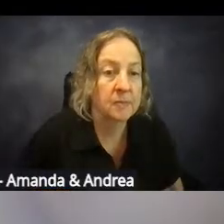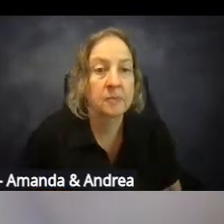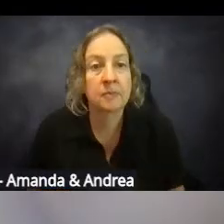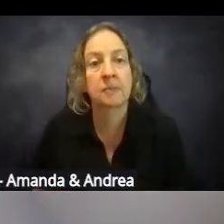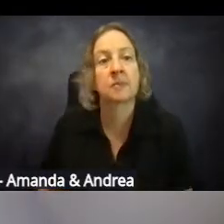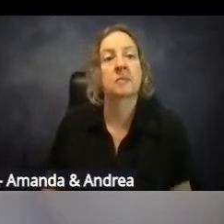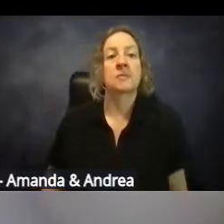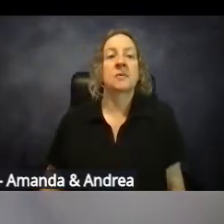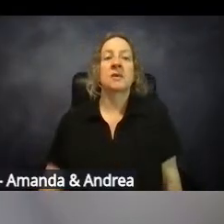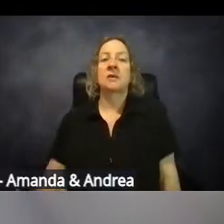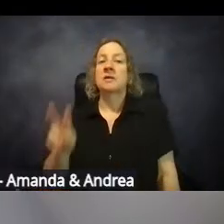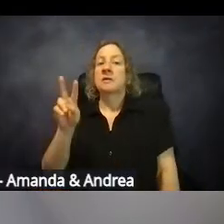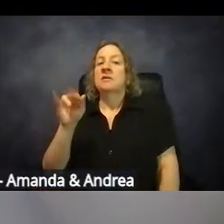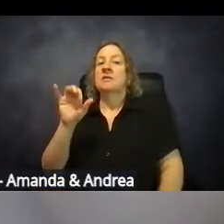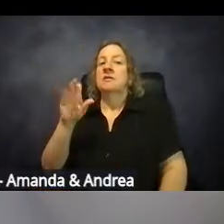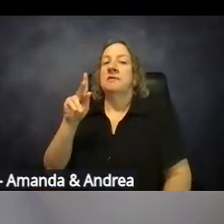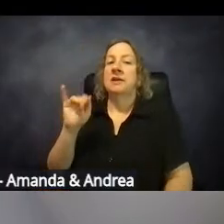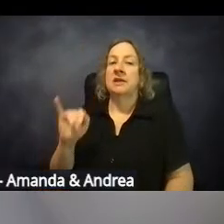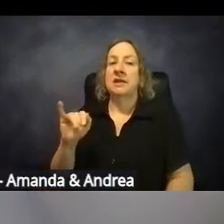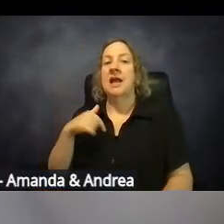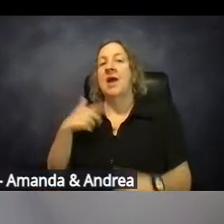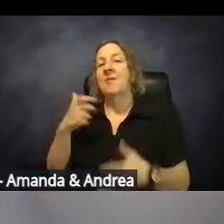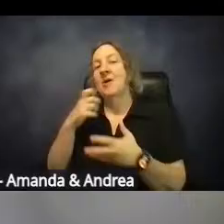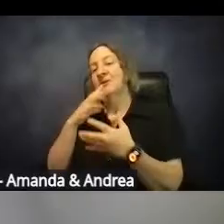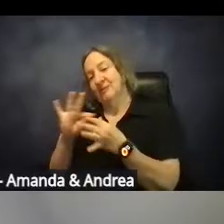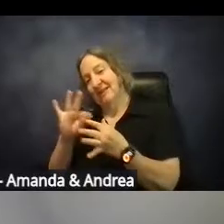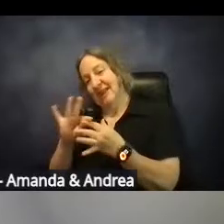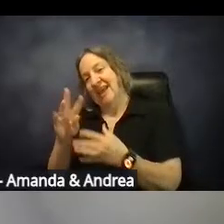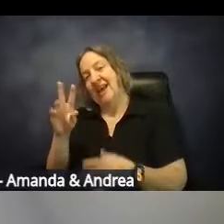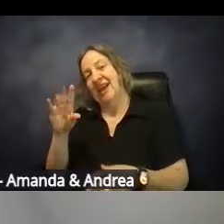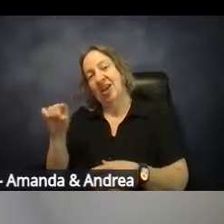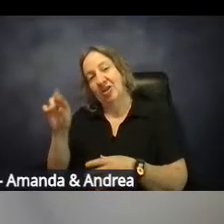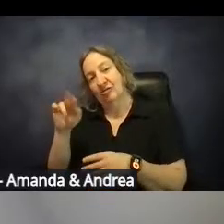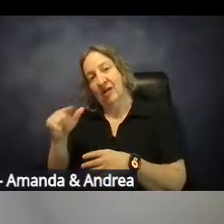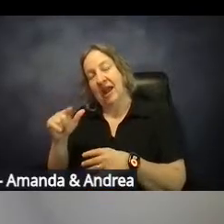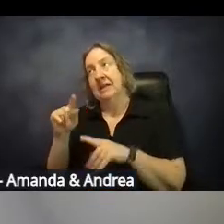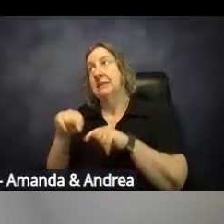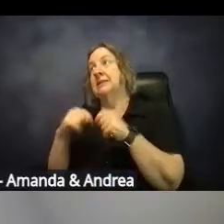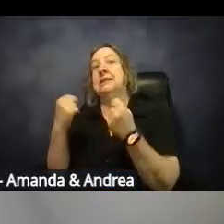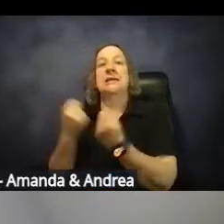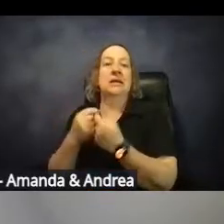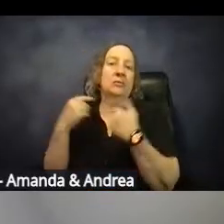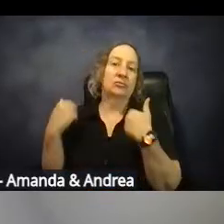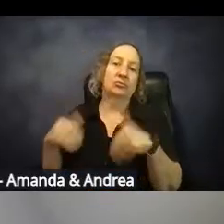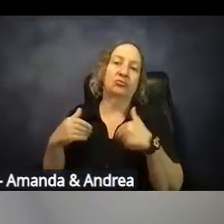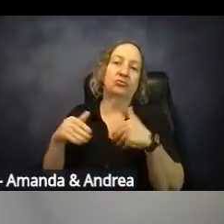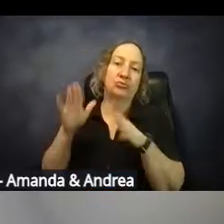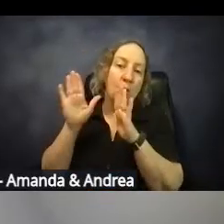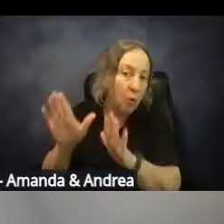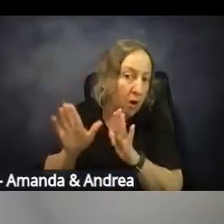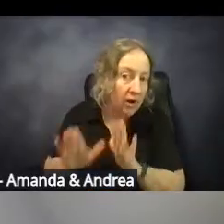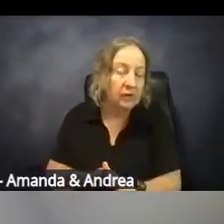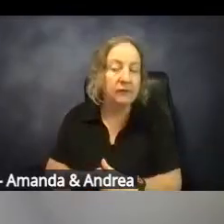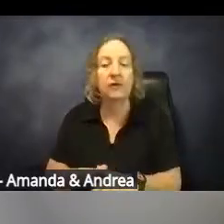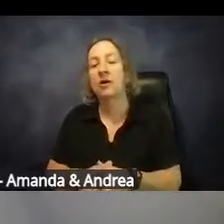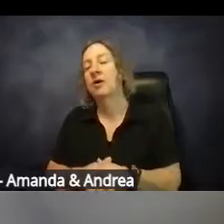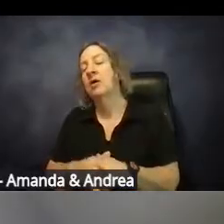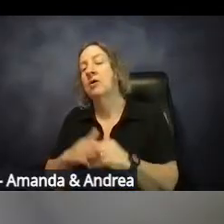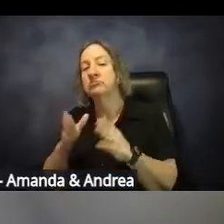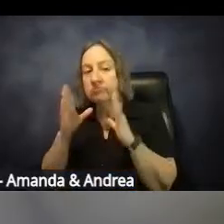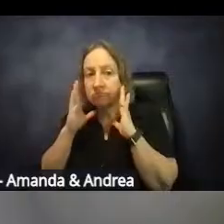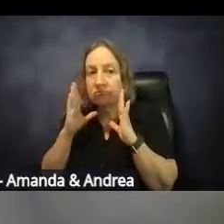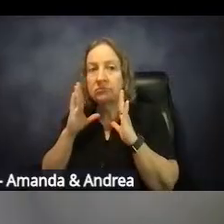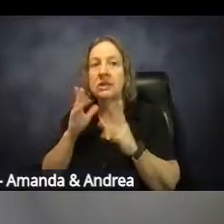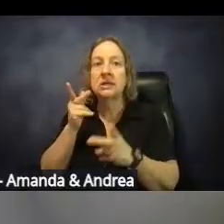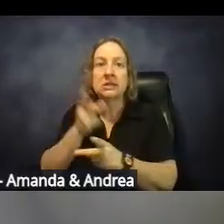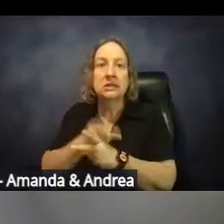And I'd like to say, Greg, that the team has been phenomenal. You know, the attention and the work that